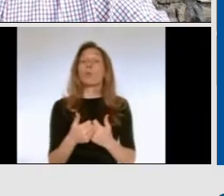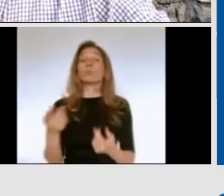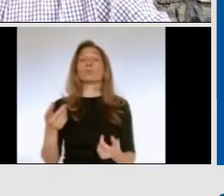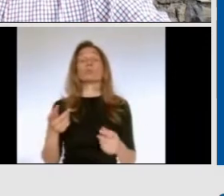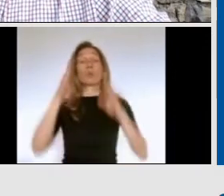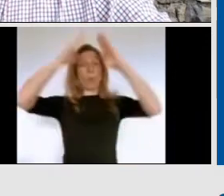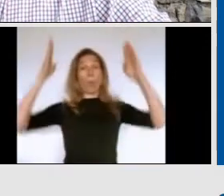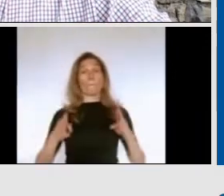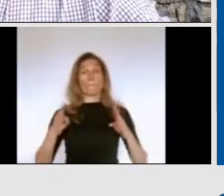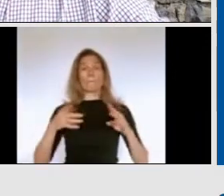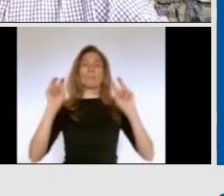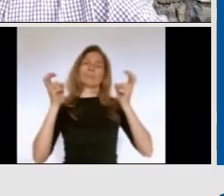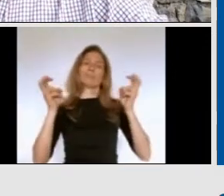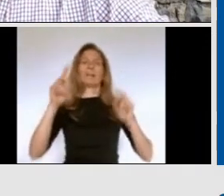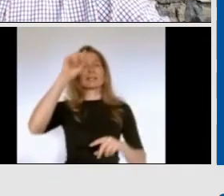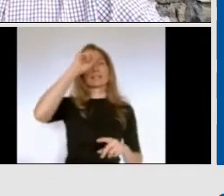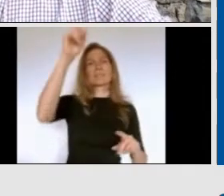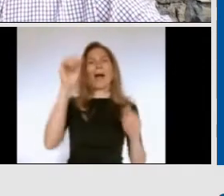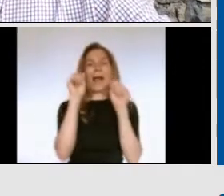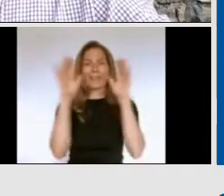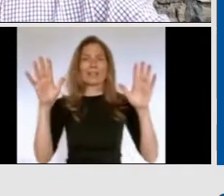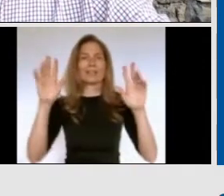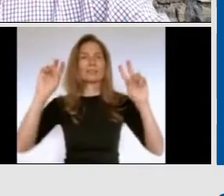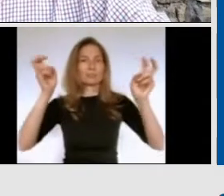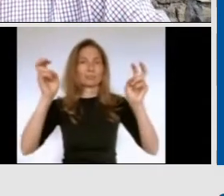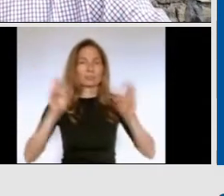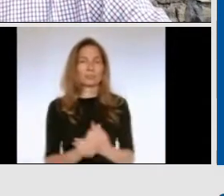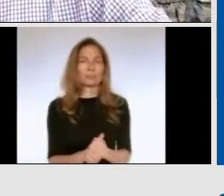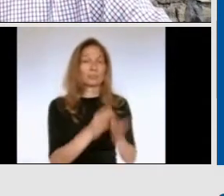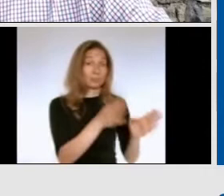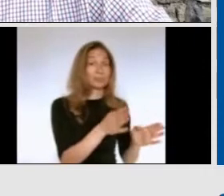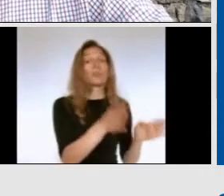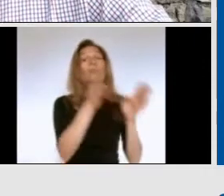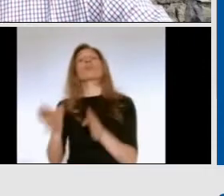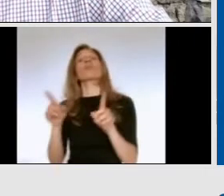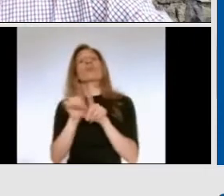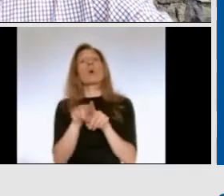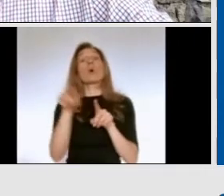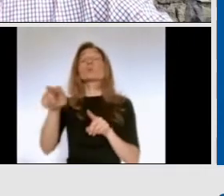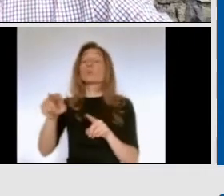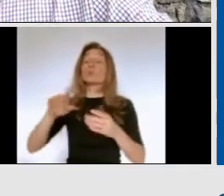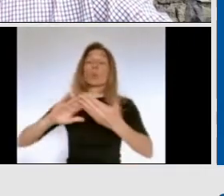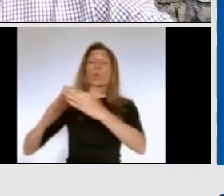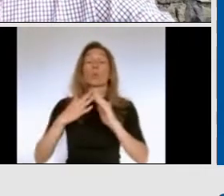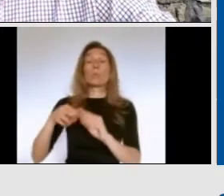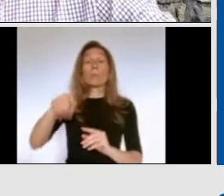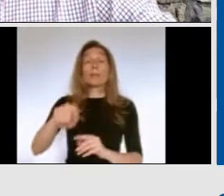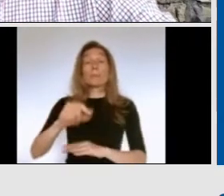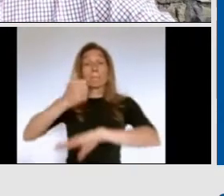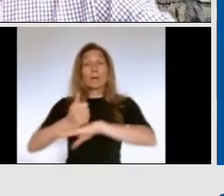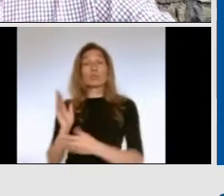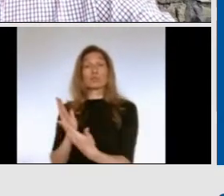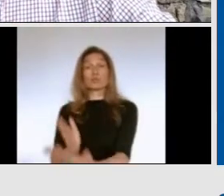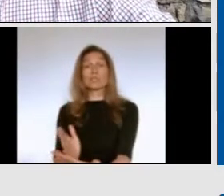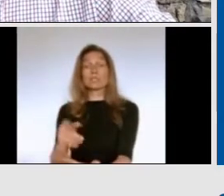living environments in the home. They're also to do with community-based services and how they